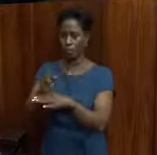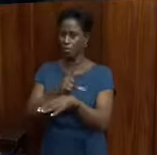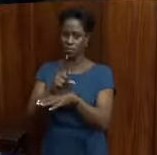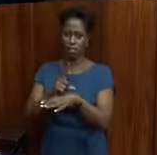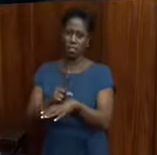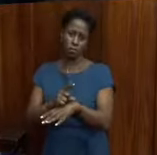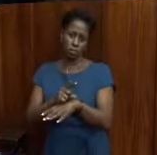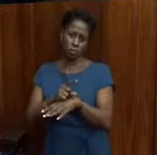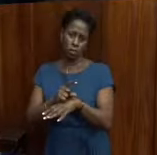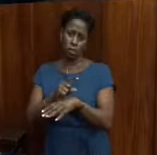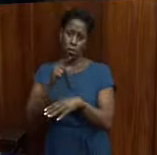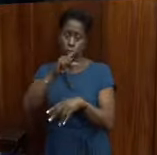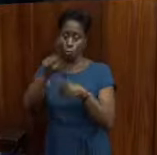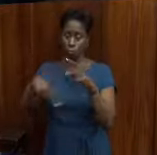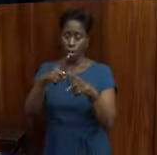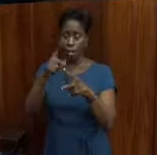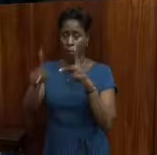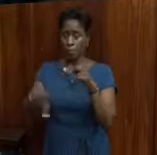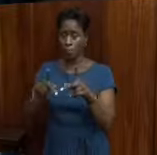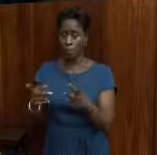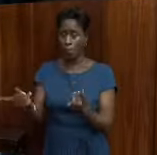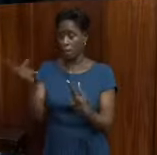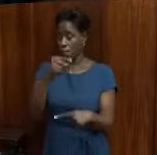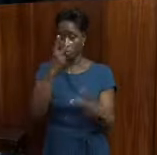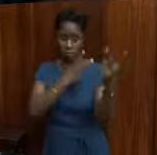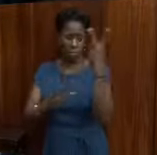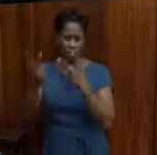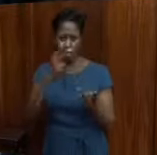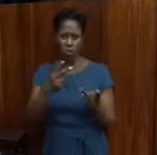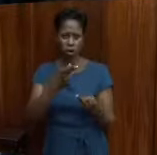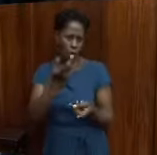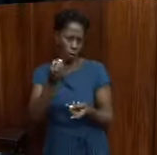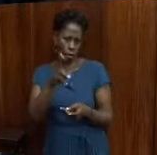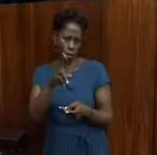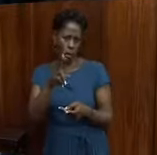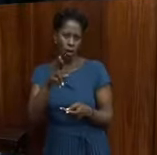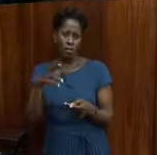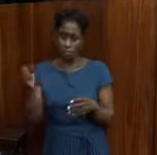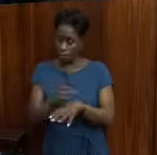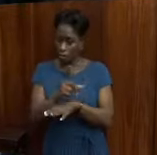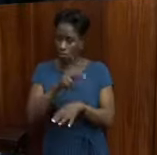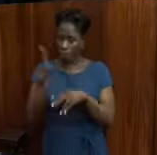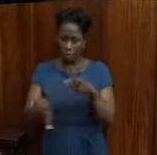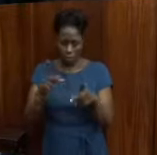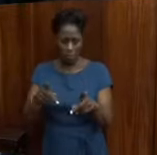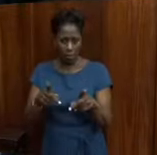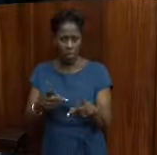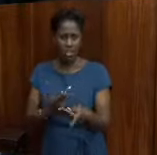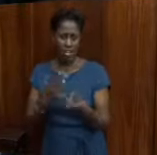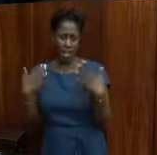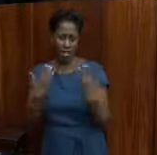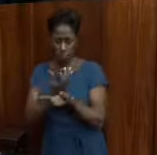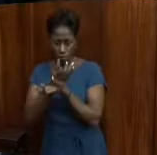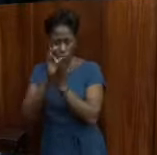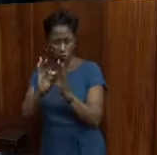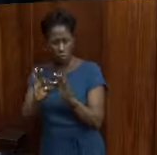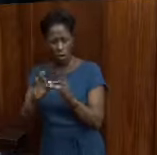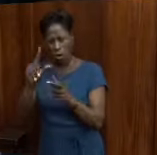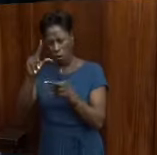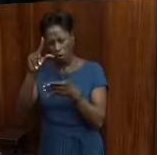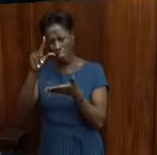have free, low-cost internet. To date, 32 sites and 94 wireless access points have been